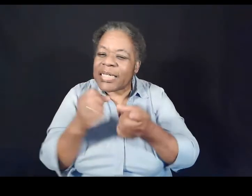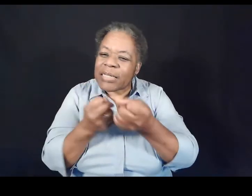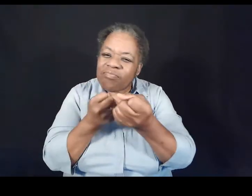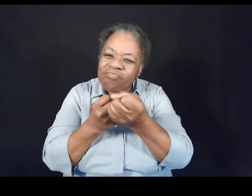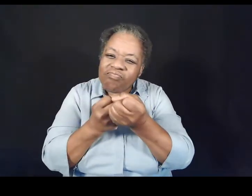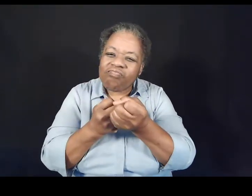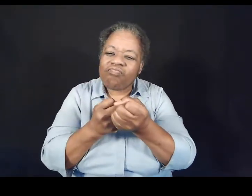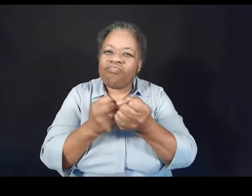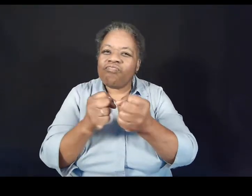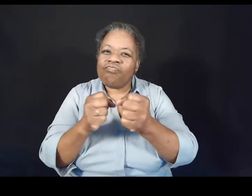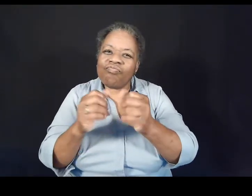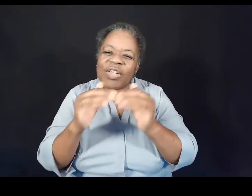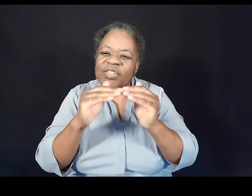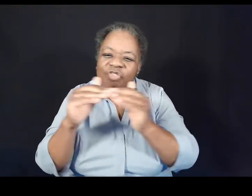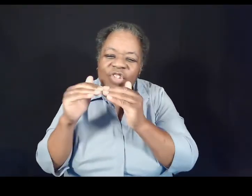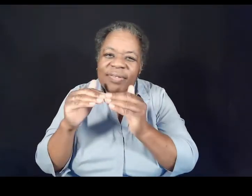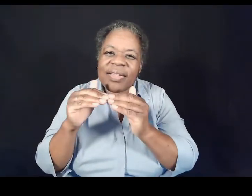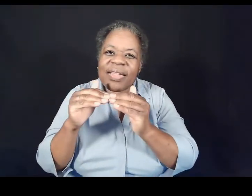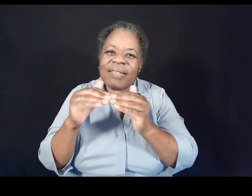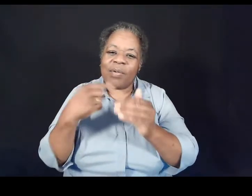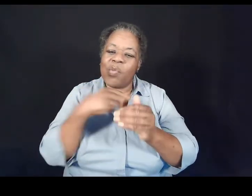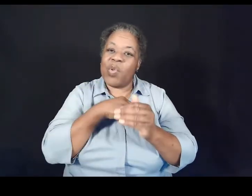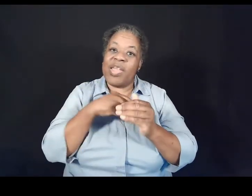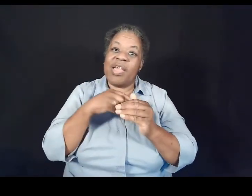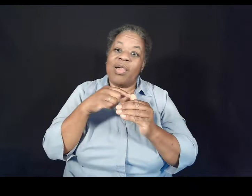we are missing the heart of God.